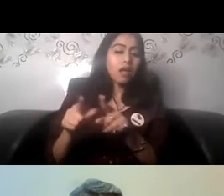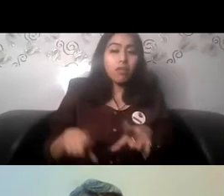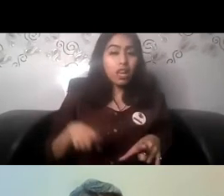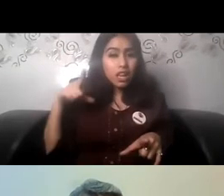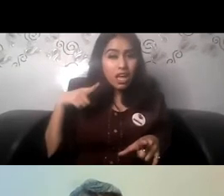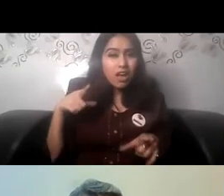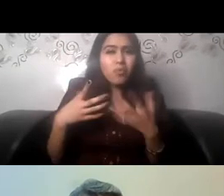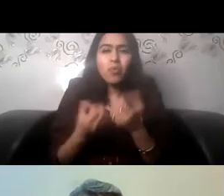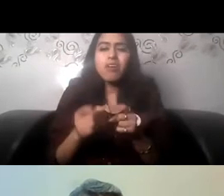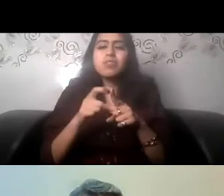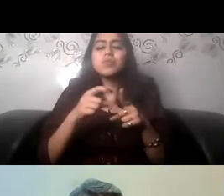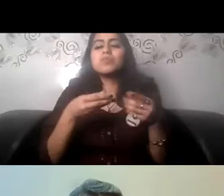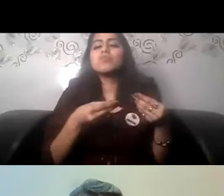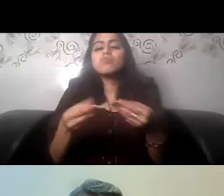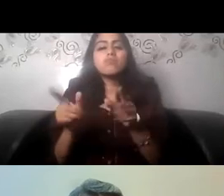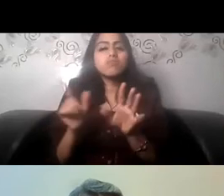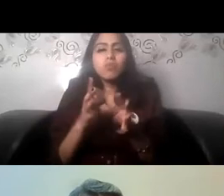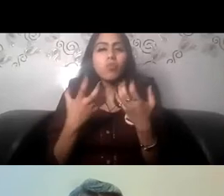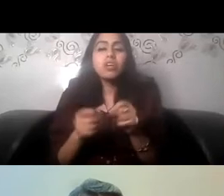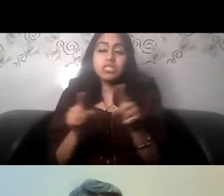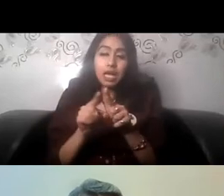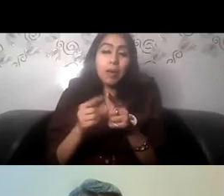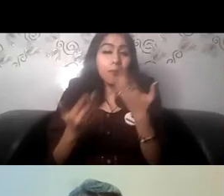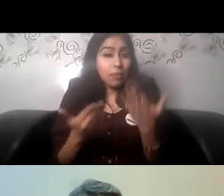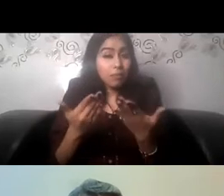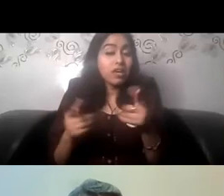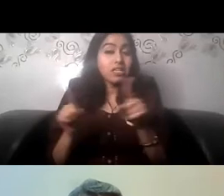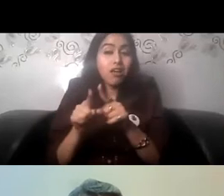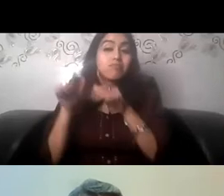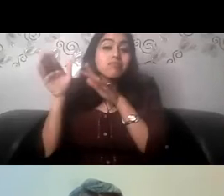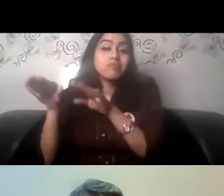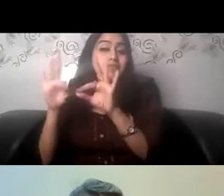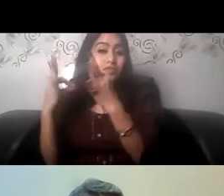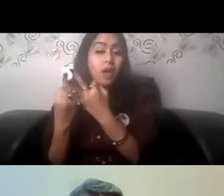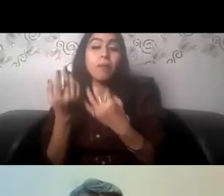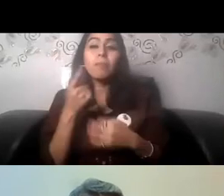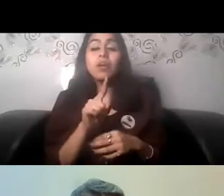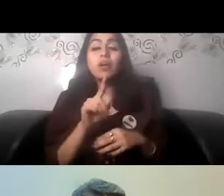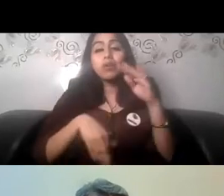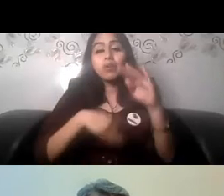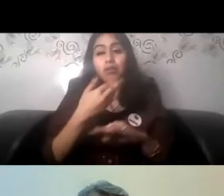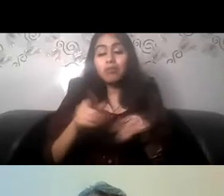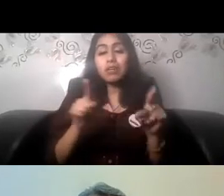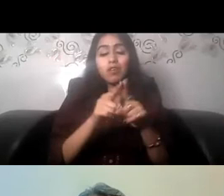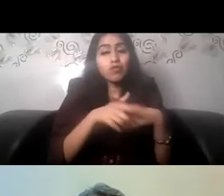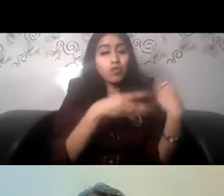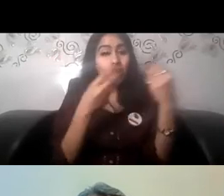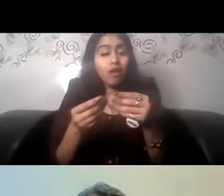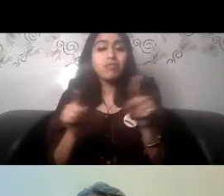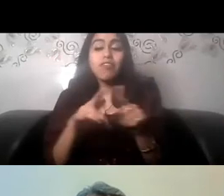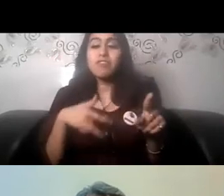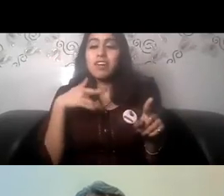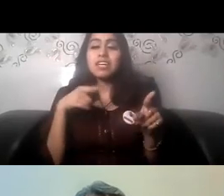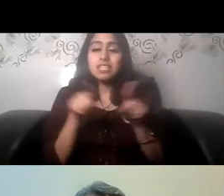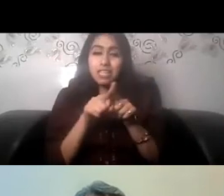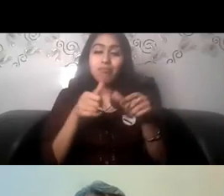of the kids have been a liability on their parents, but by getting jobs, they become an asset. At least the expenditure doesn't go on to them. So they